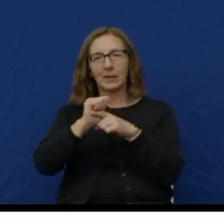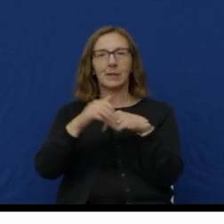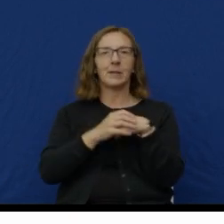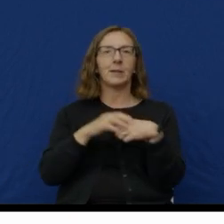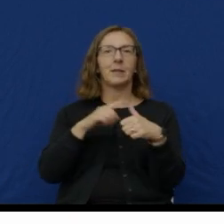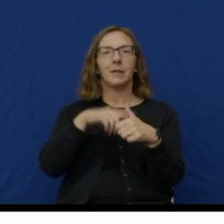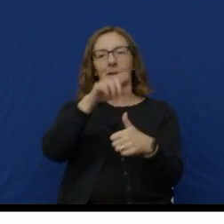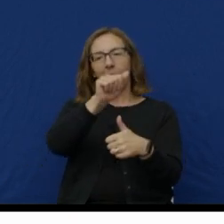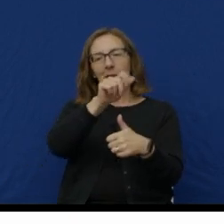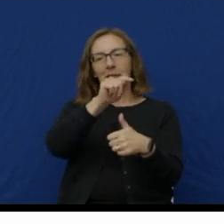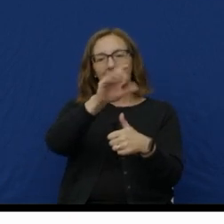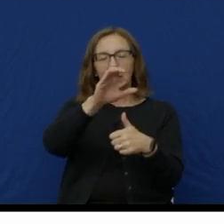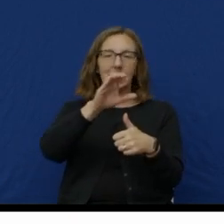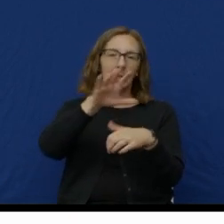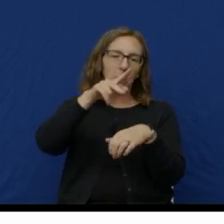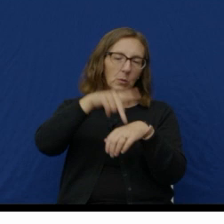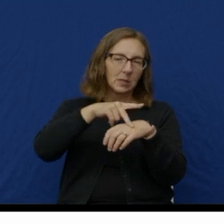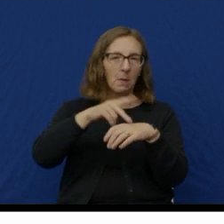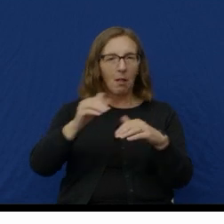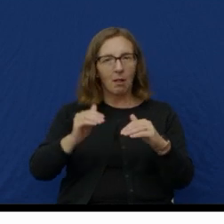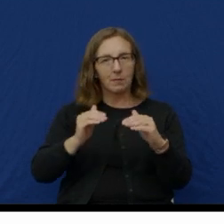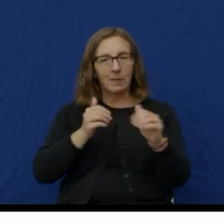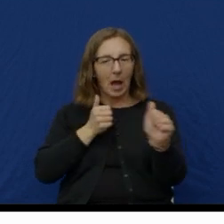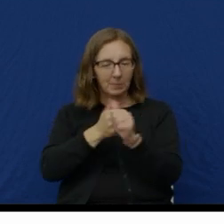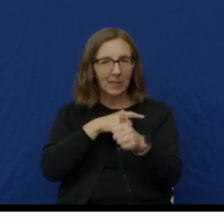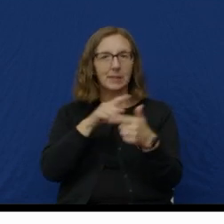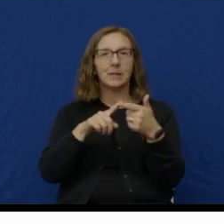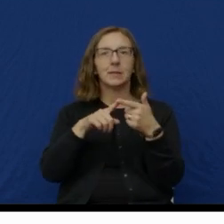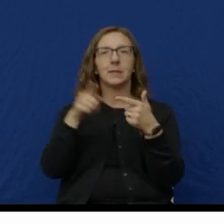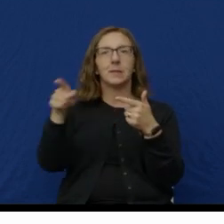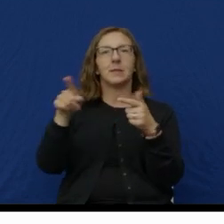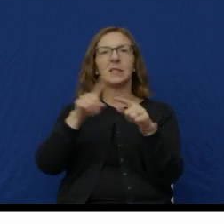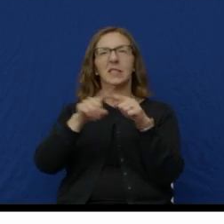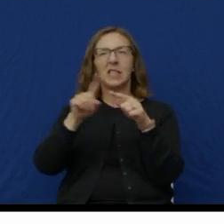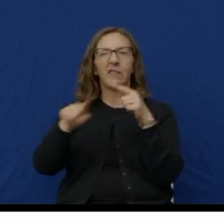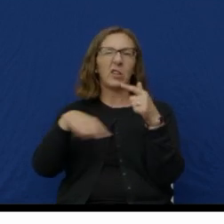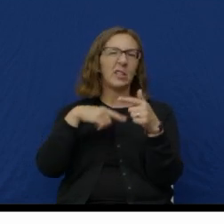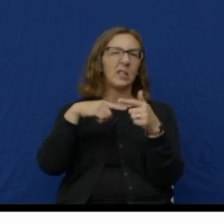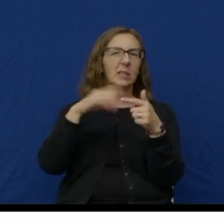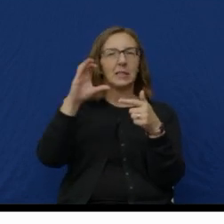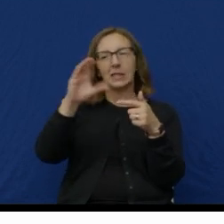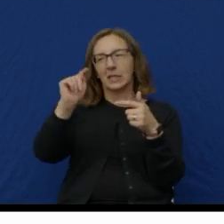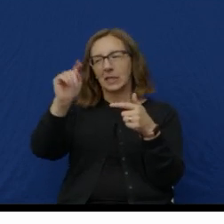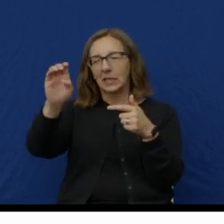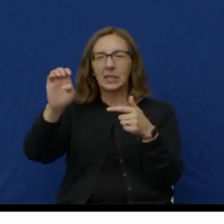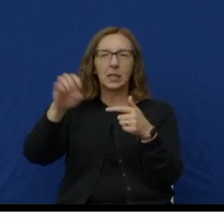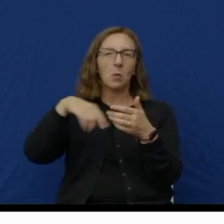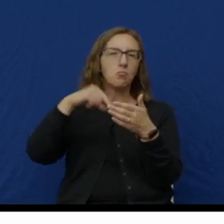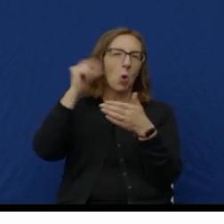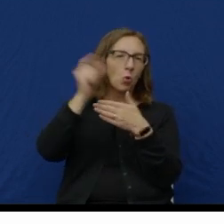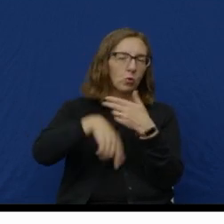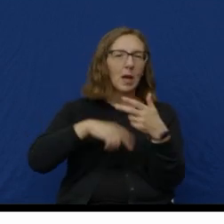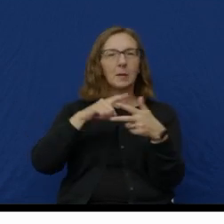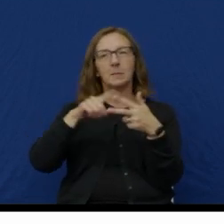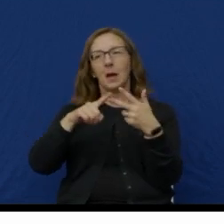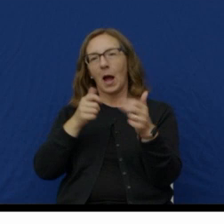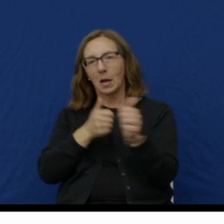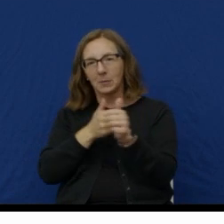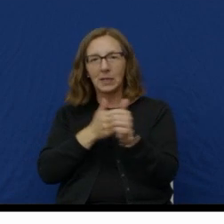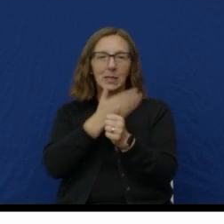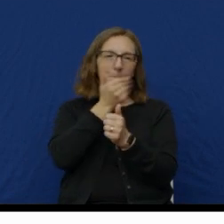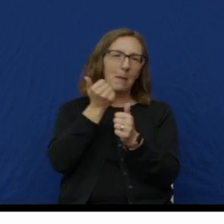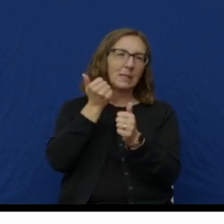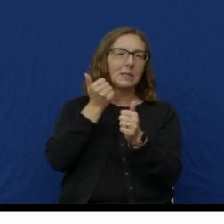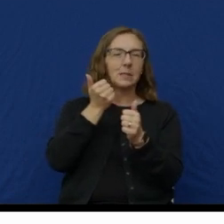ATC principal update, CTE opening with Dr. Todd Whitaker, CTE program and coordinator updates, and several CTE best